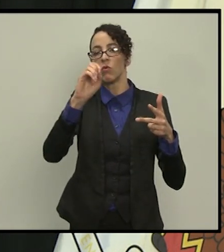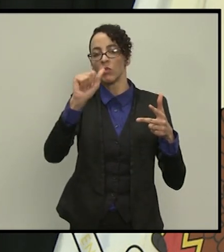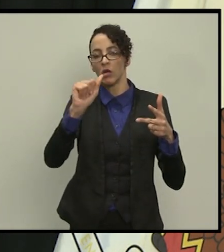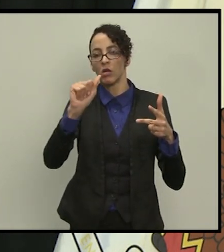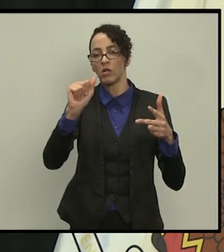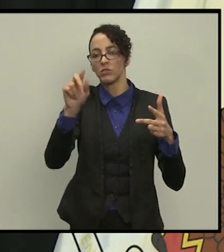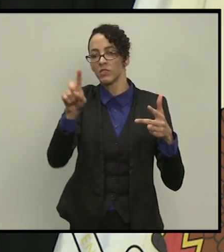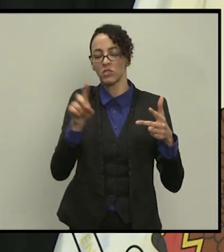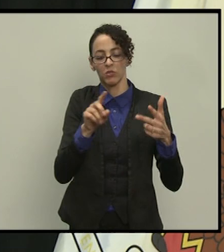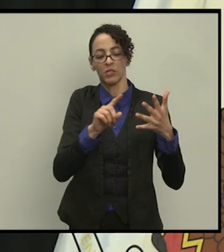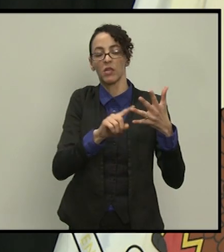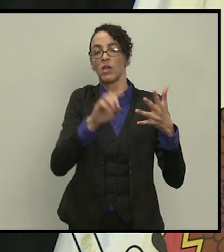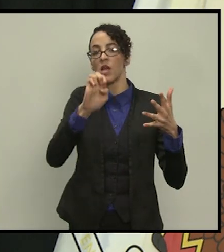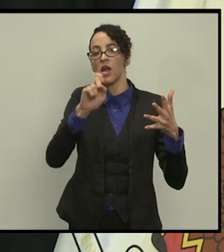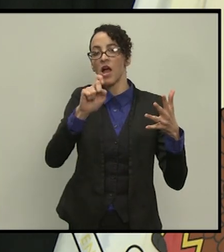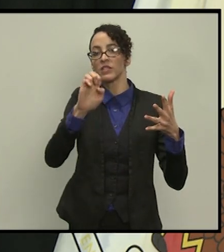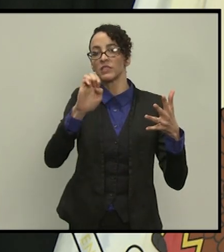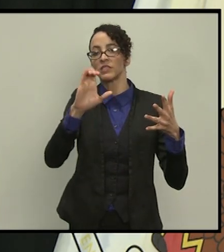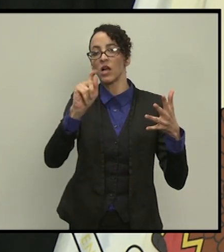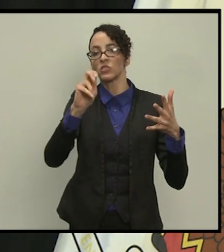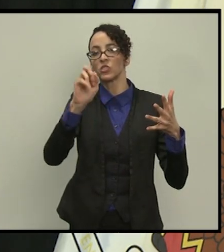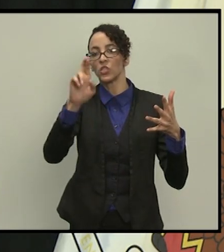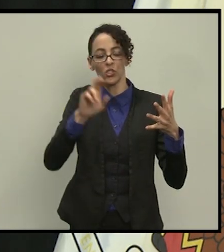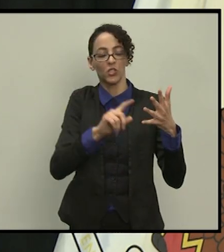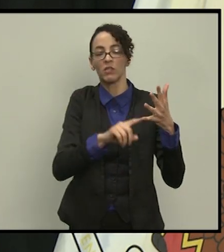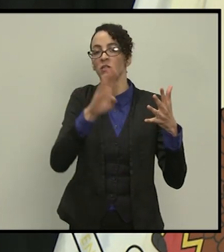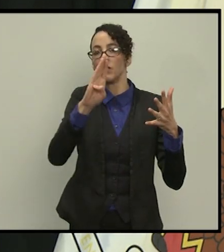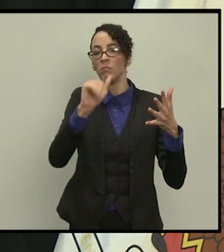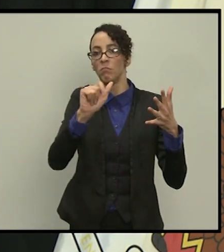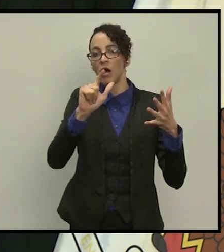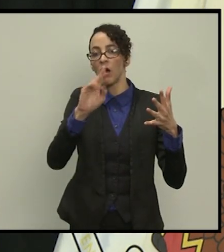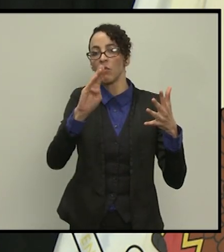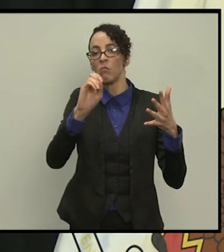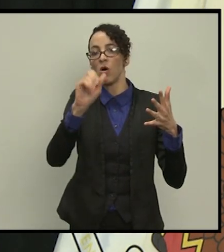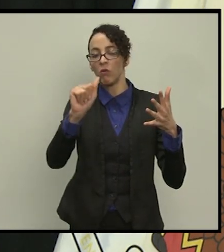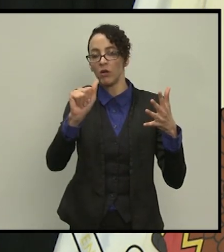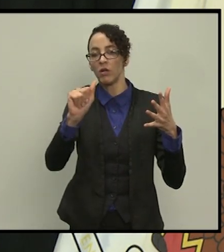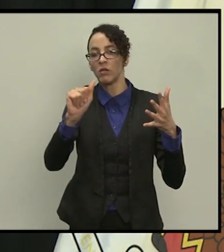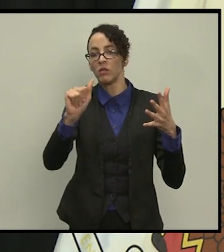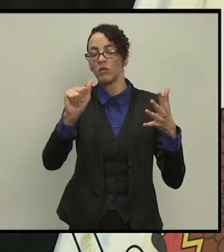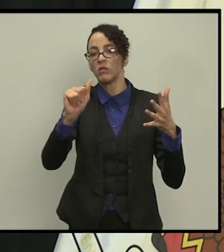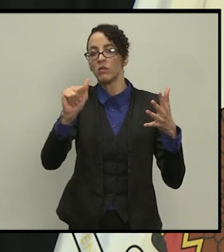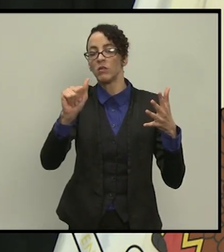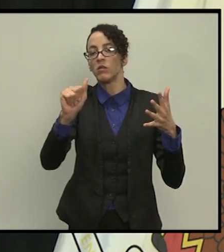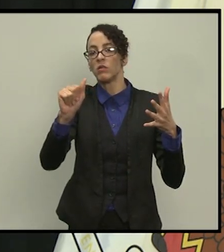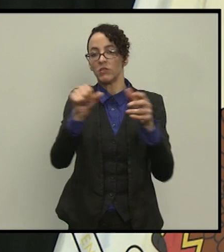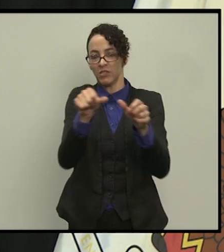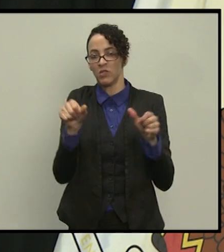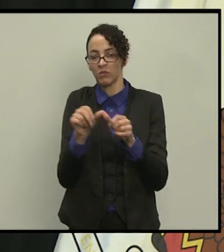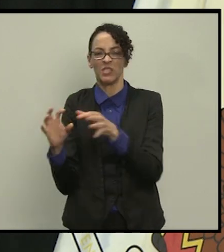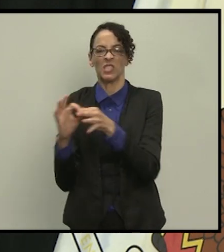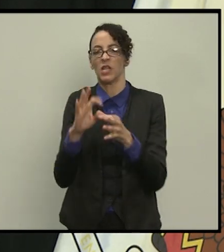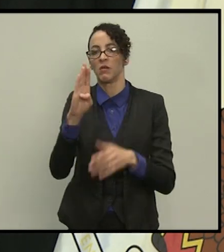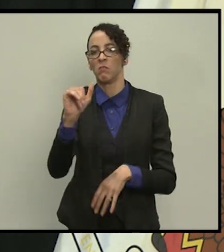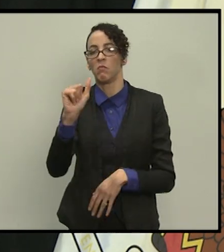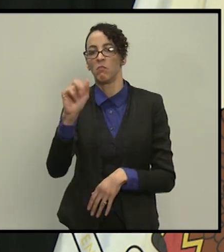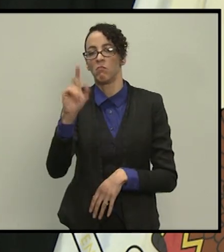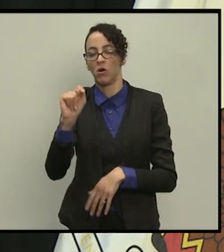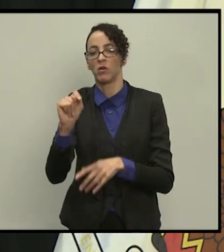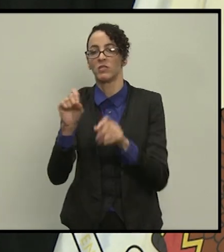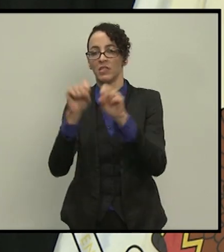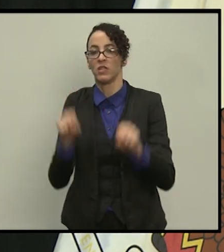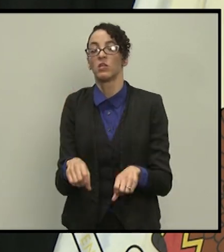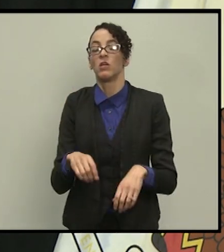connecting to Balboa Park BART station. Also this week, we begun improving service frequency on the 9, the N, and the